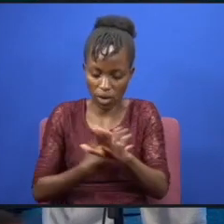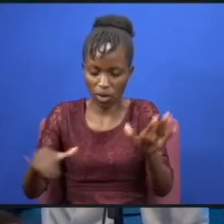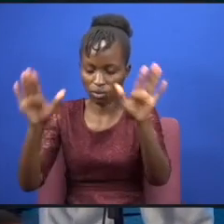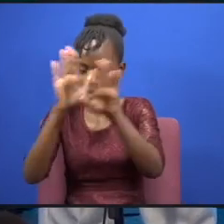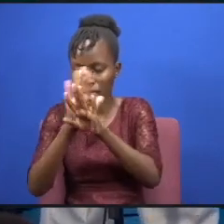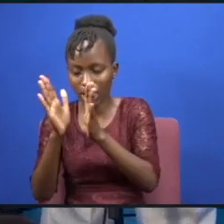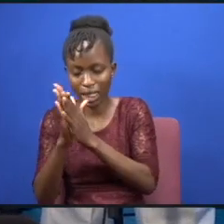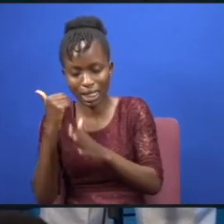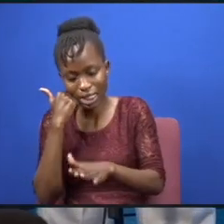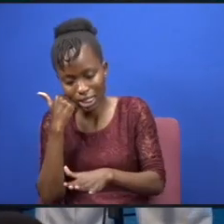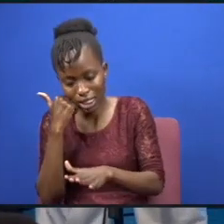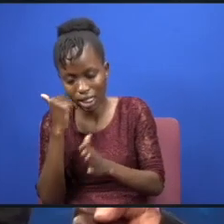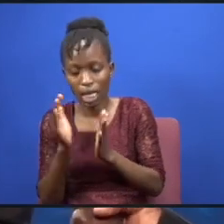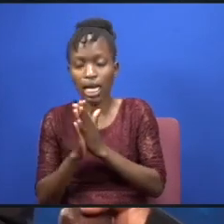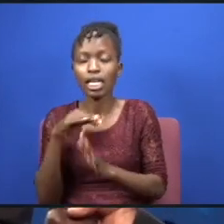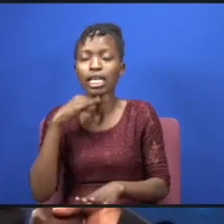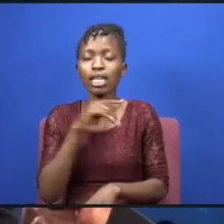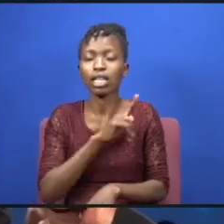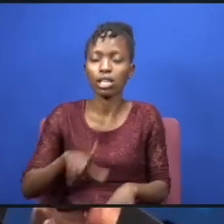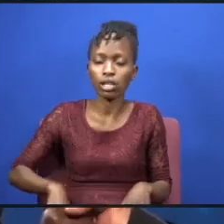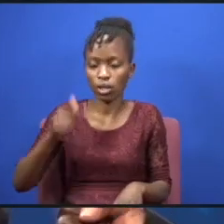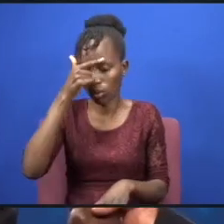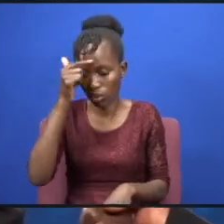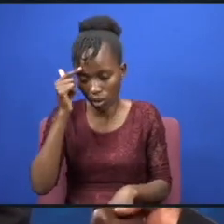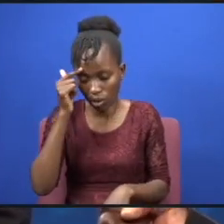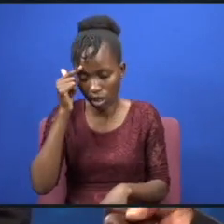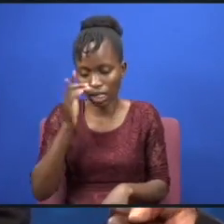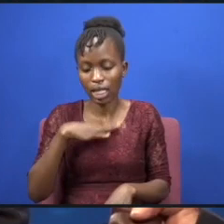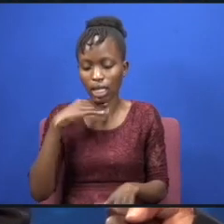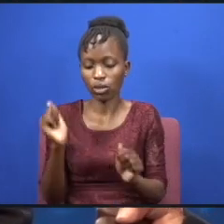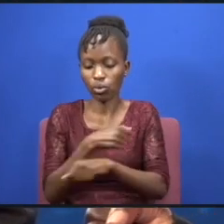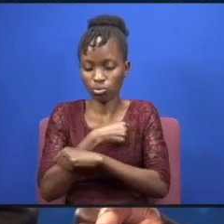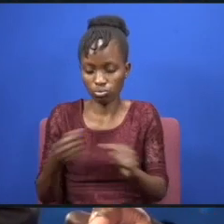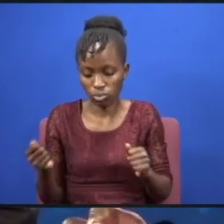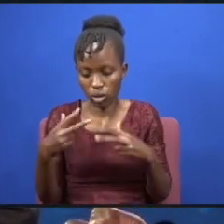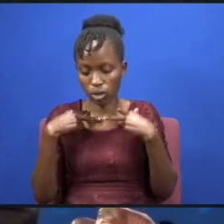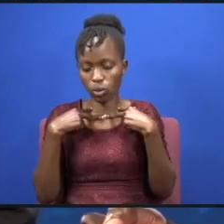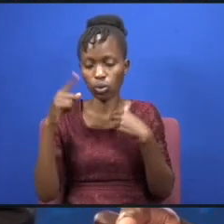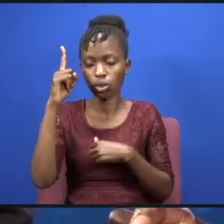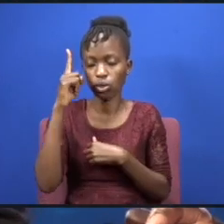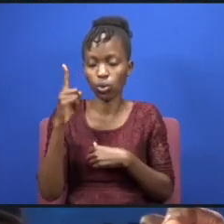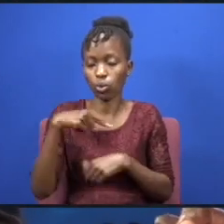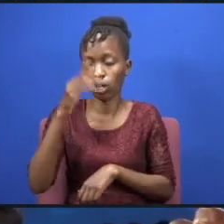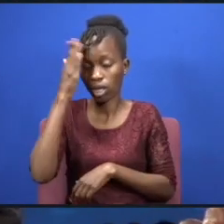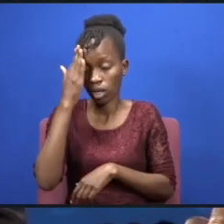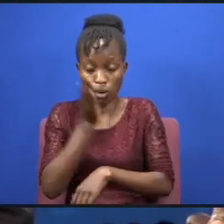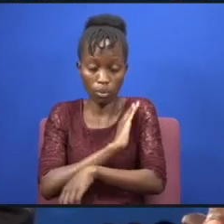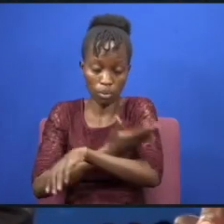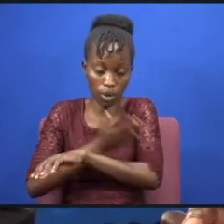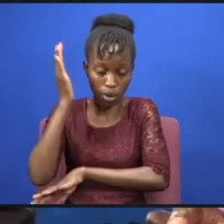Disease. Yes. And even over death, O God. Because death could not hold you down. Yes. And so we know that your